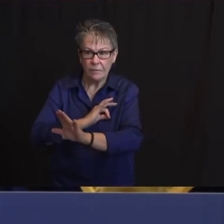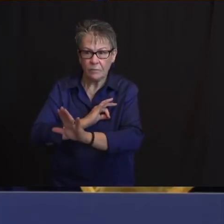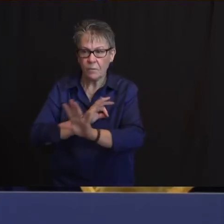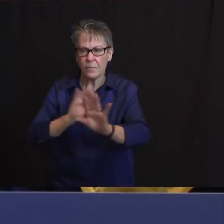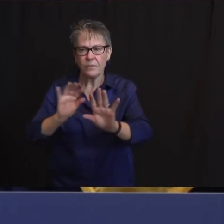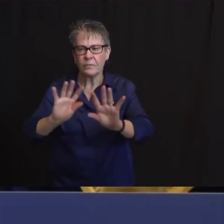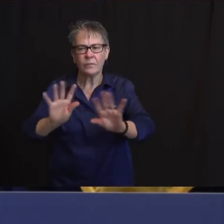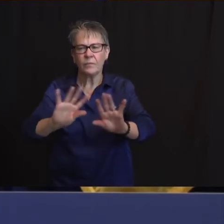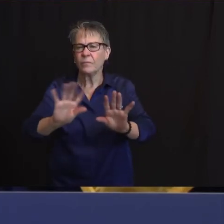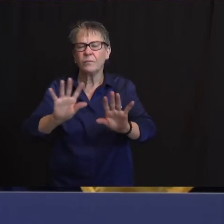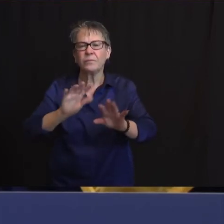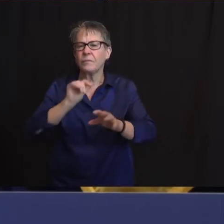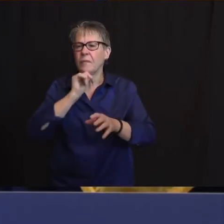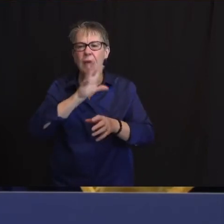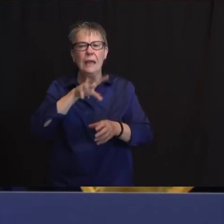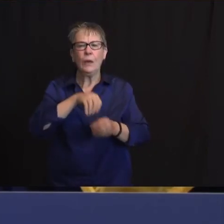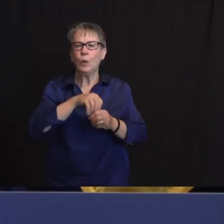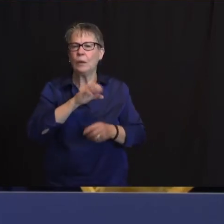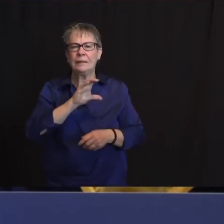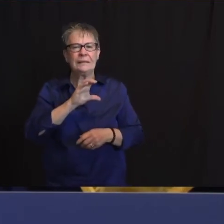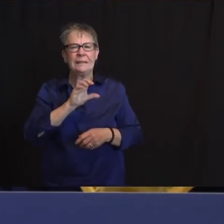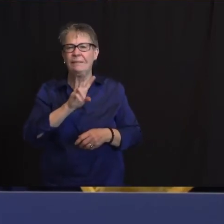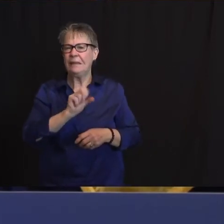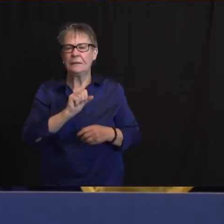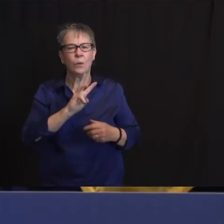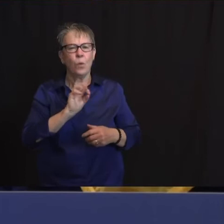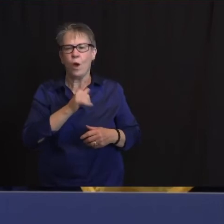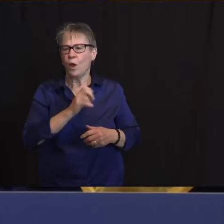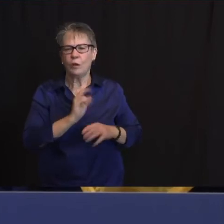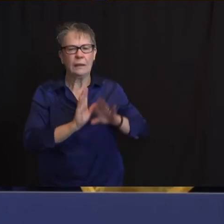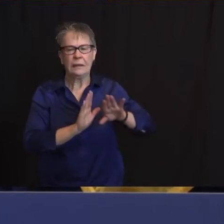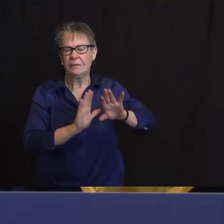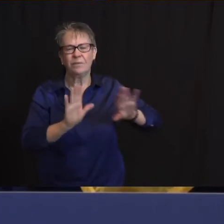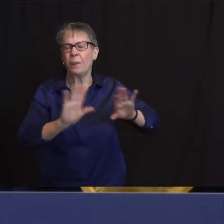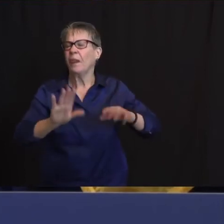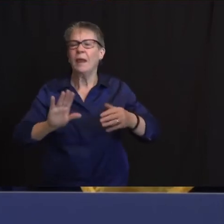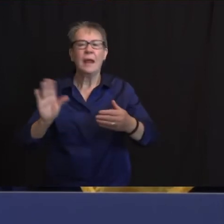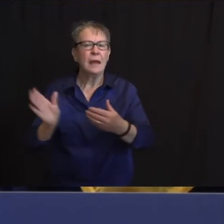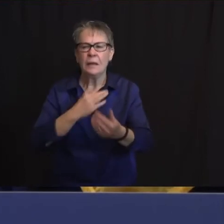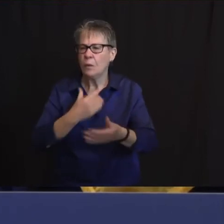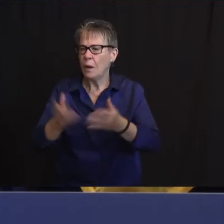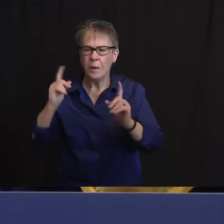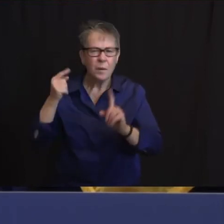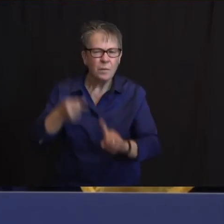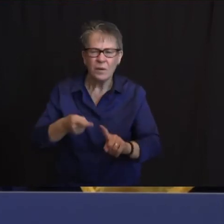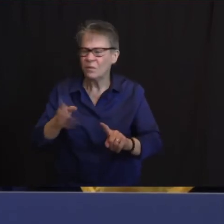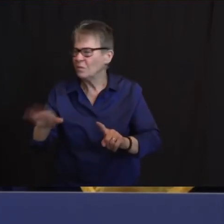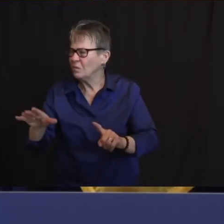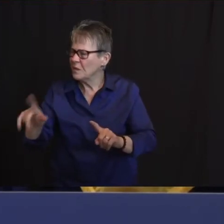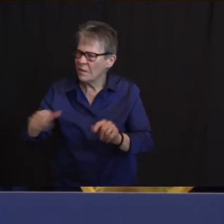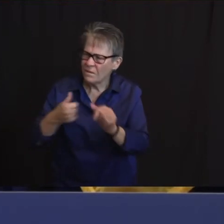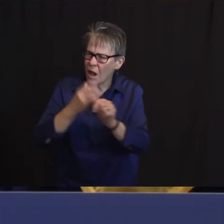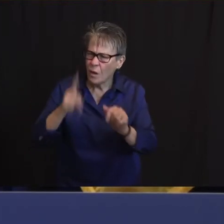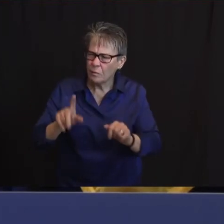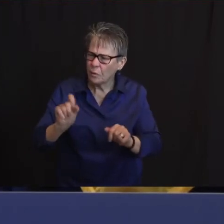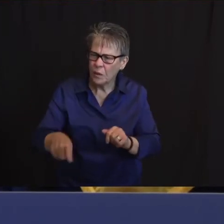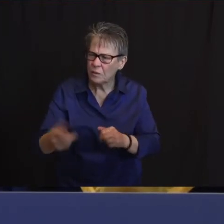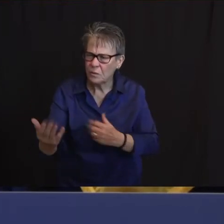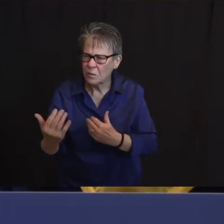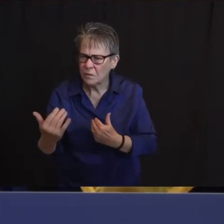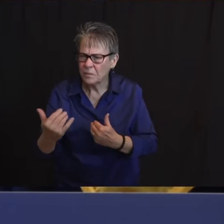Walgreens long-term care program. Please, hold on one second. Just this idea of mandating, you know, you talked about